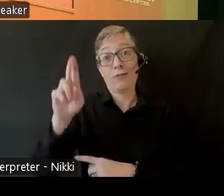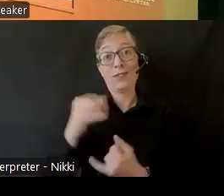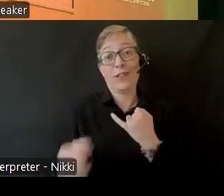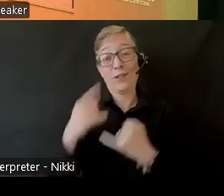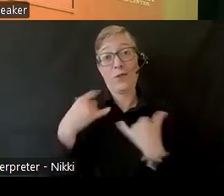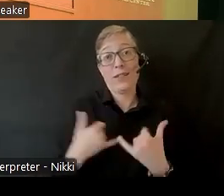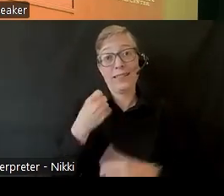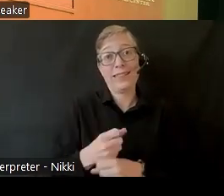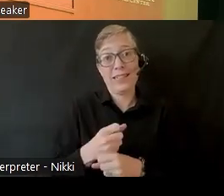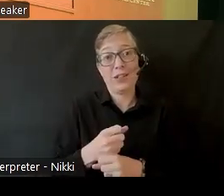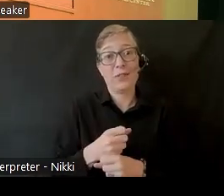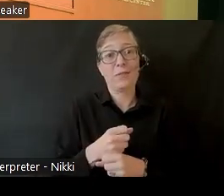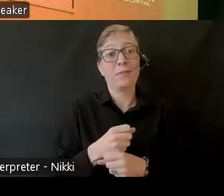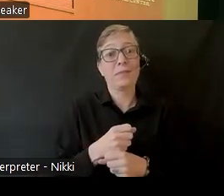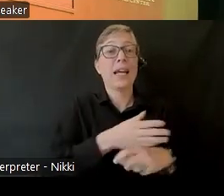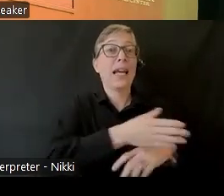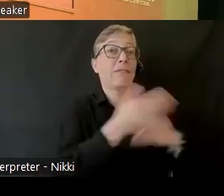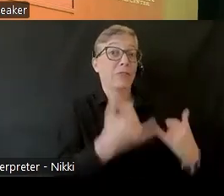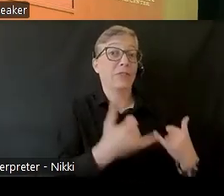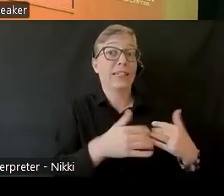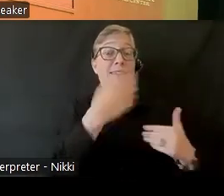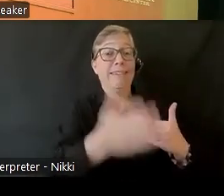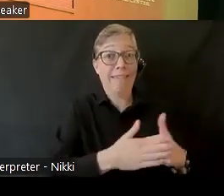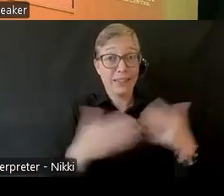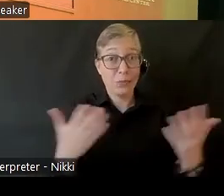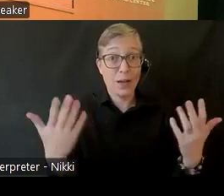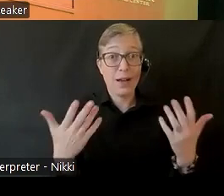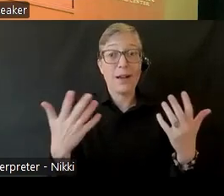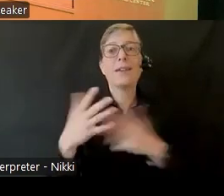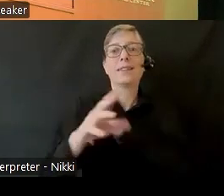will be Ben Lee's State of the Department in September.